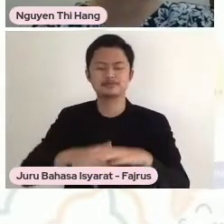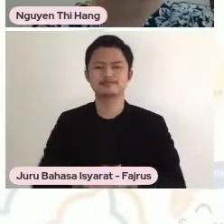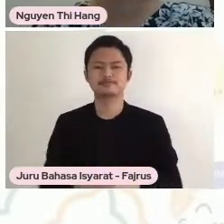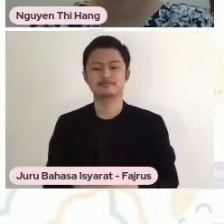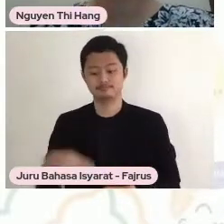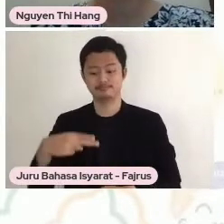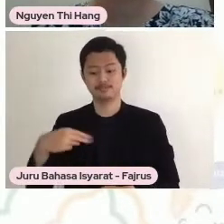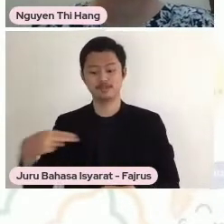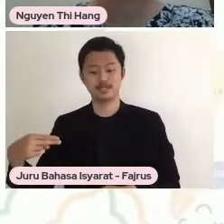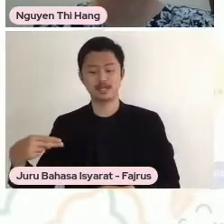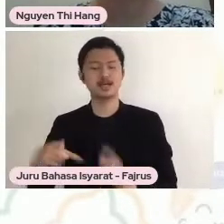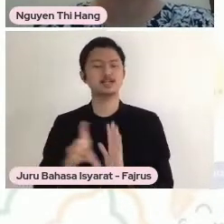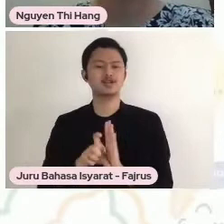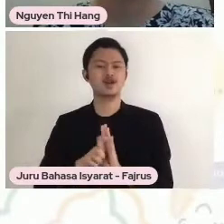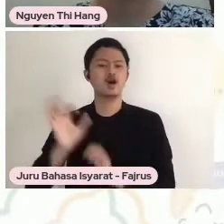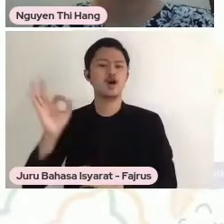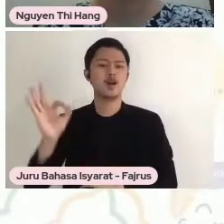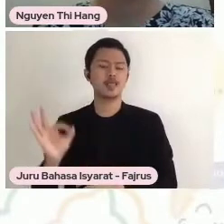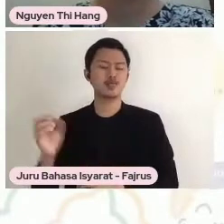orang tua ini